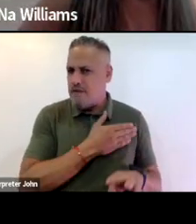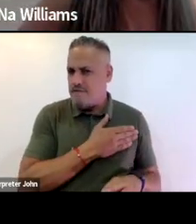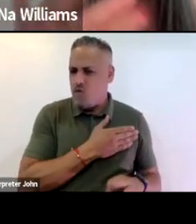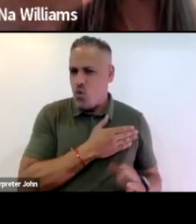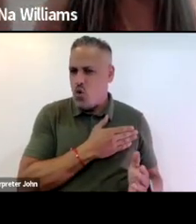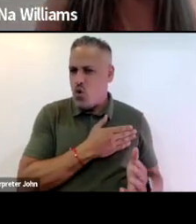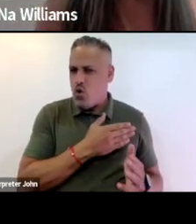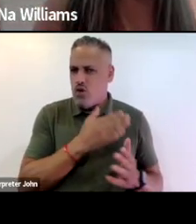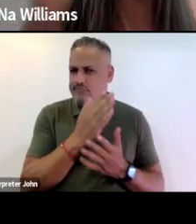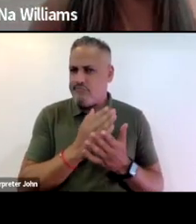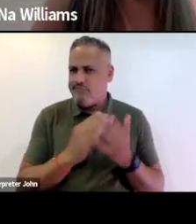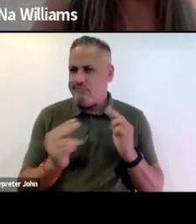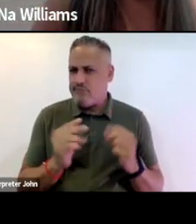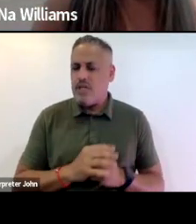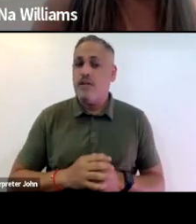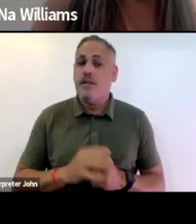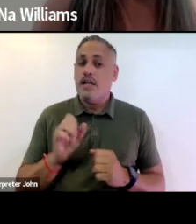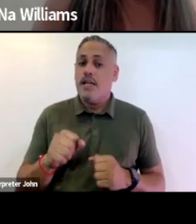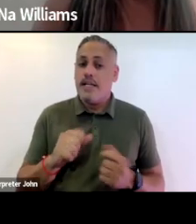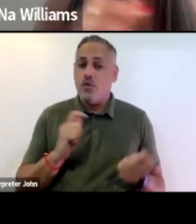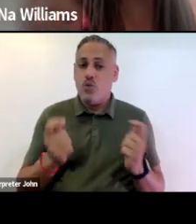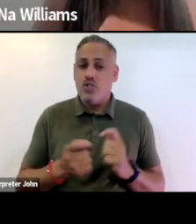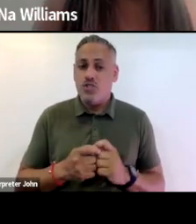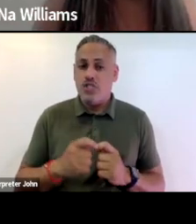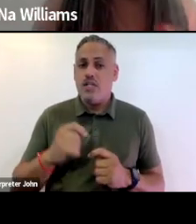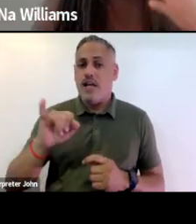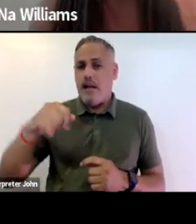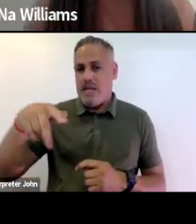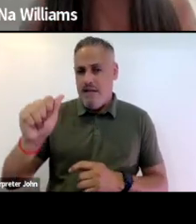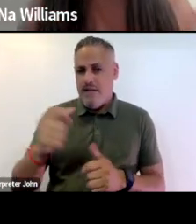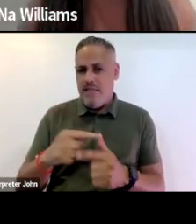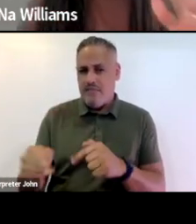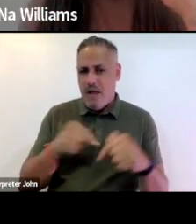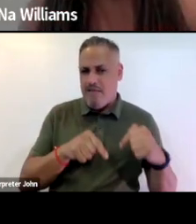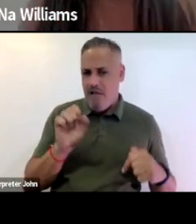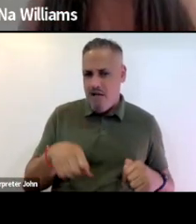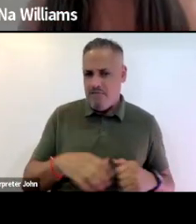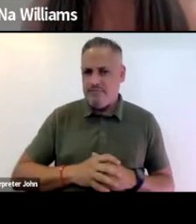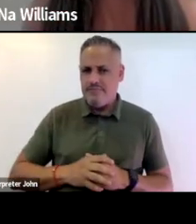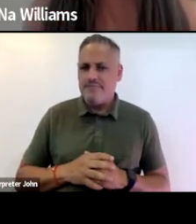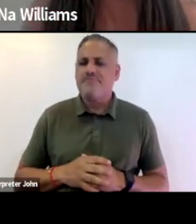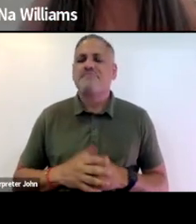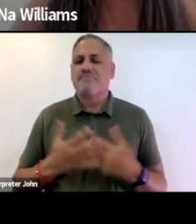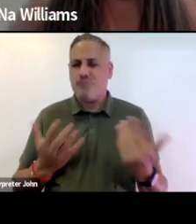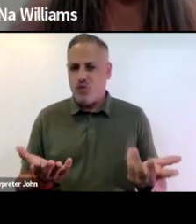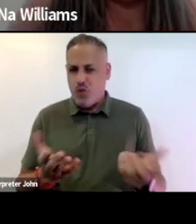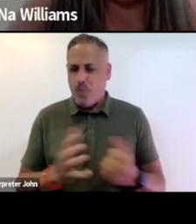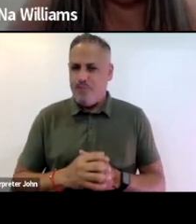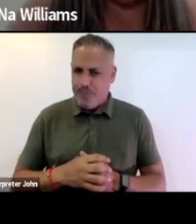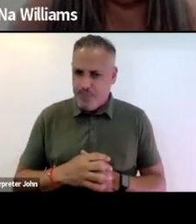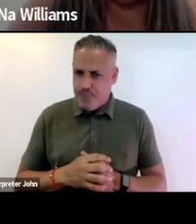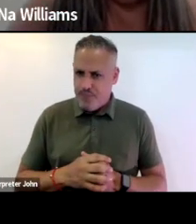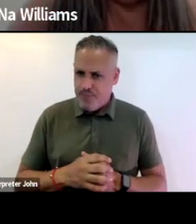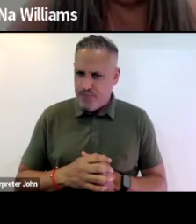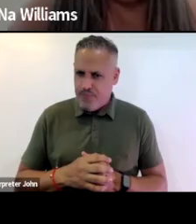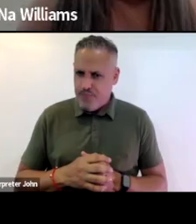this piece. So could you switch to the ICA and then we'll come back to this. Okay. So we